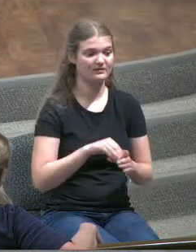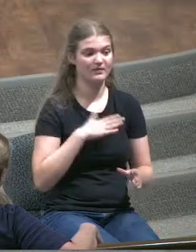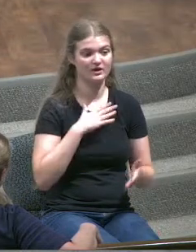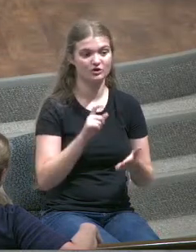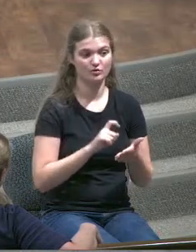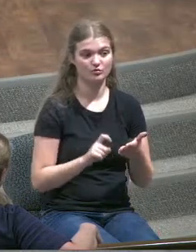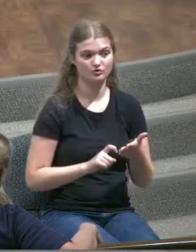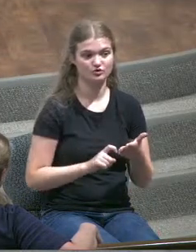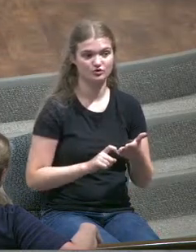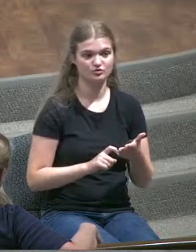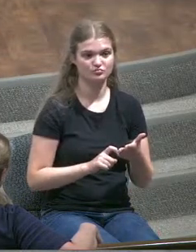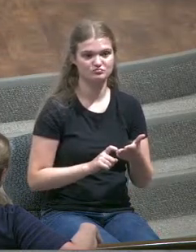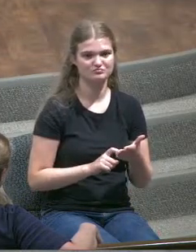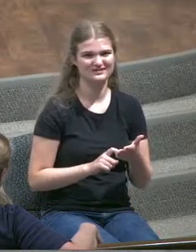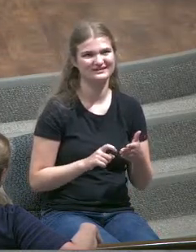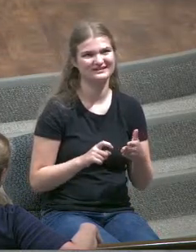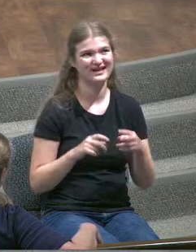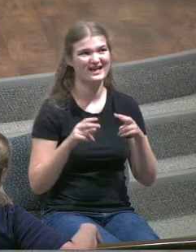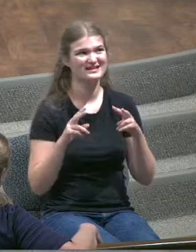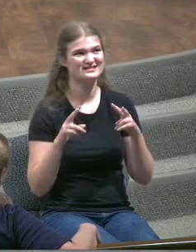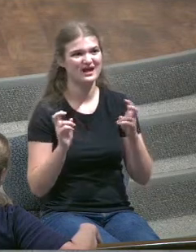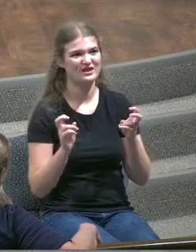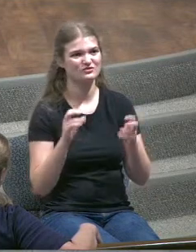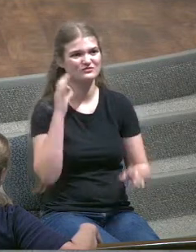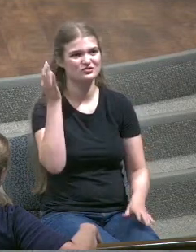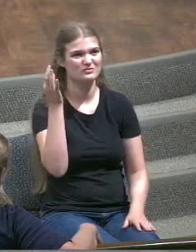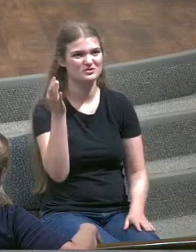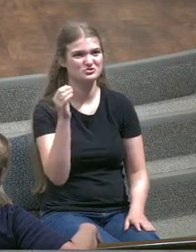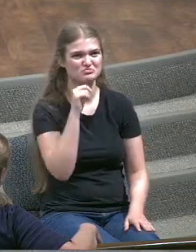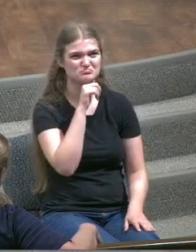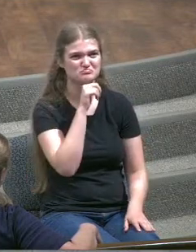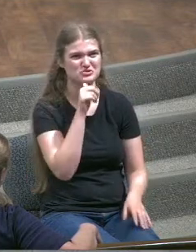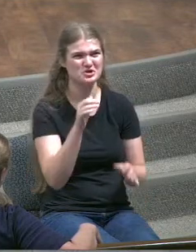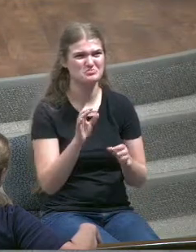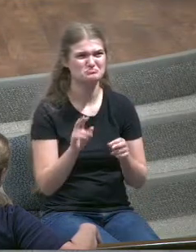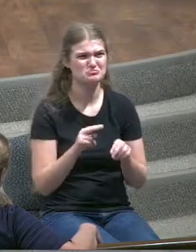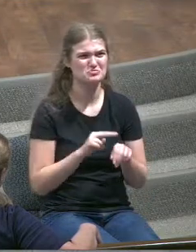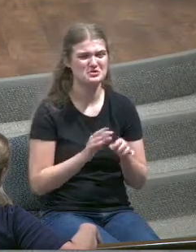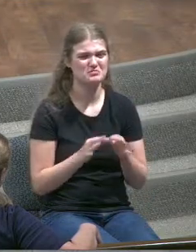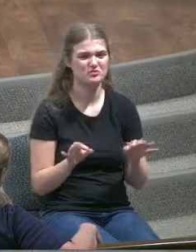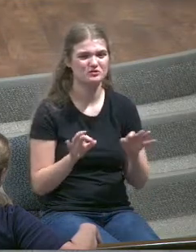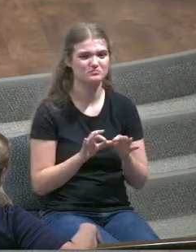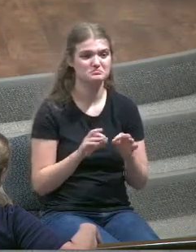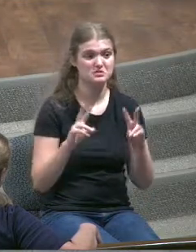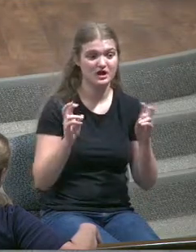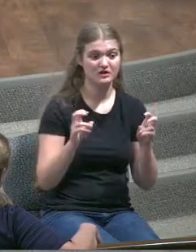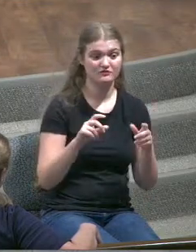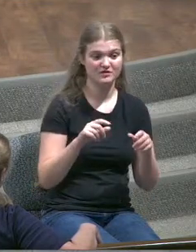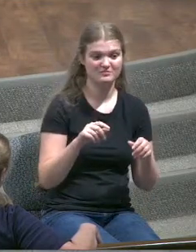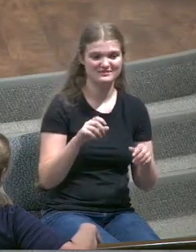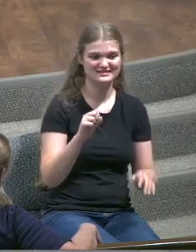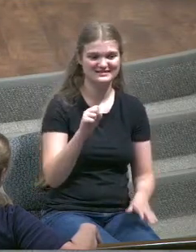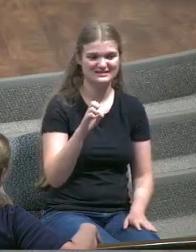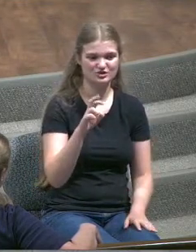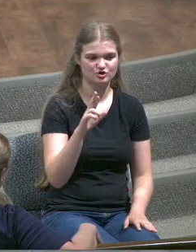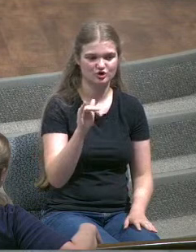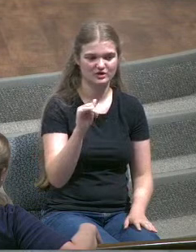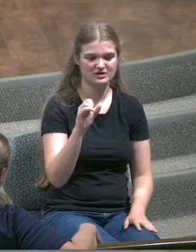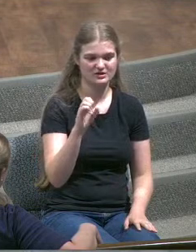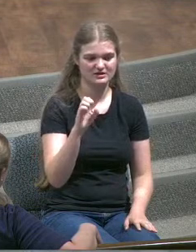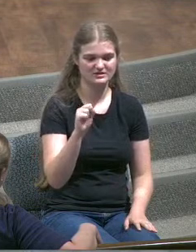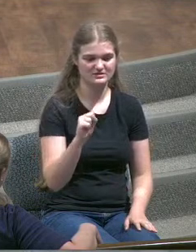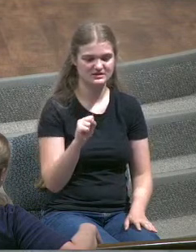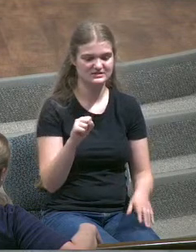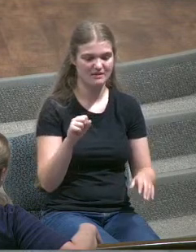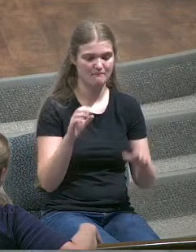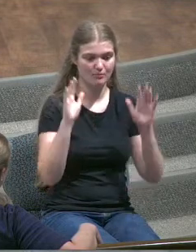the titles of sermons rarely are anything significant. I know the title of the series is miraculous. What I have in my notes for the